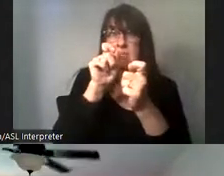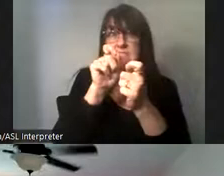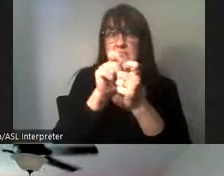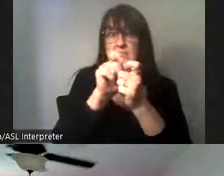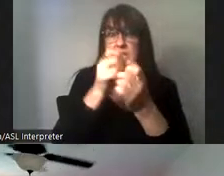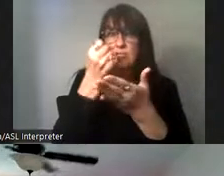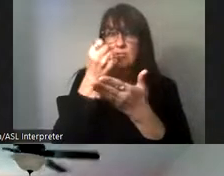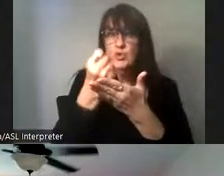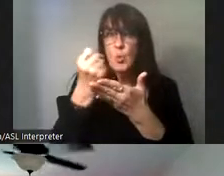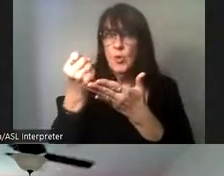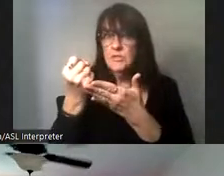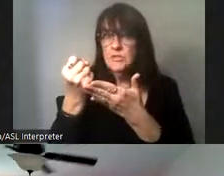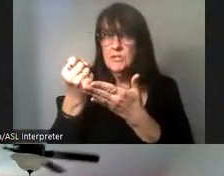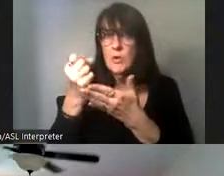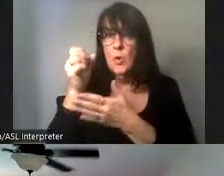source or